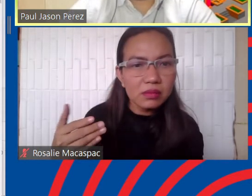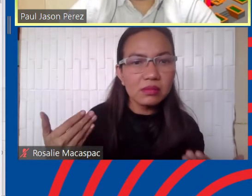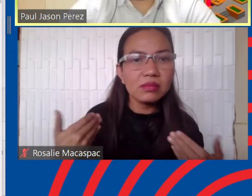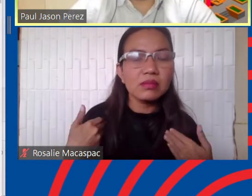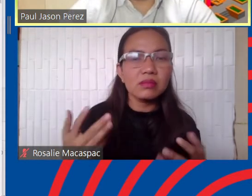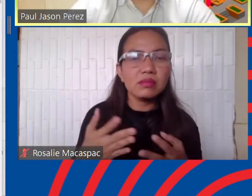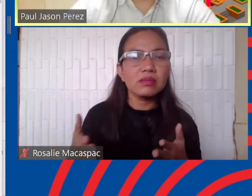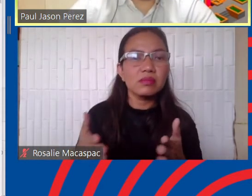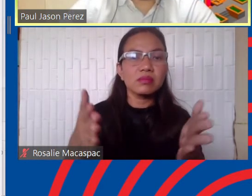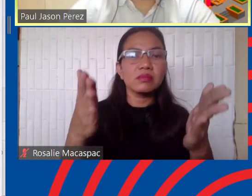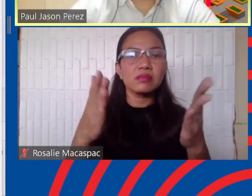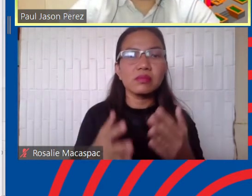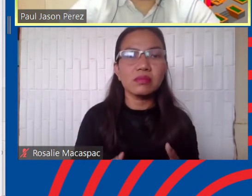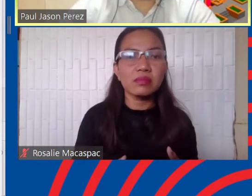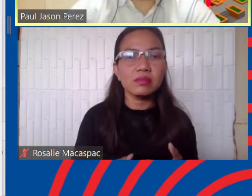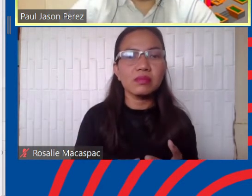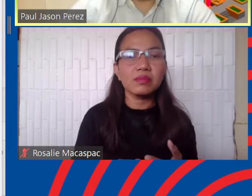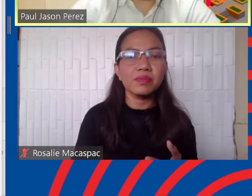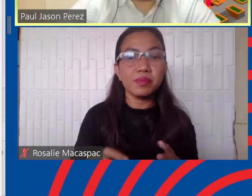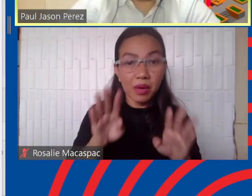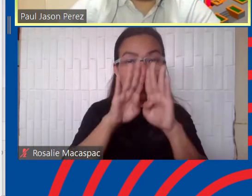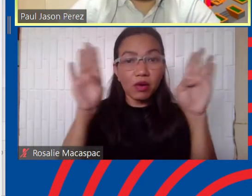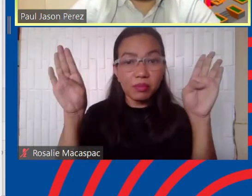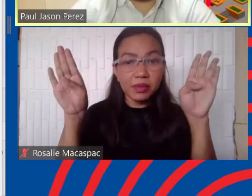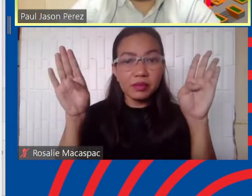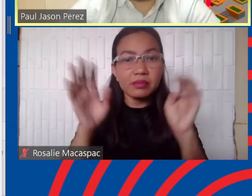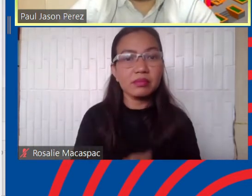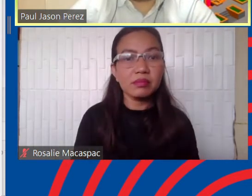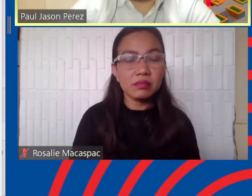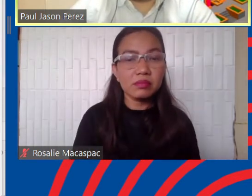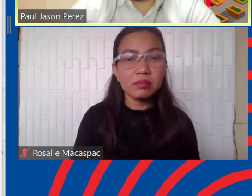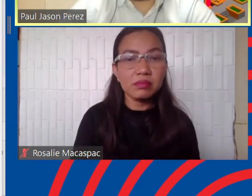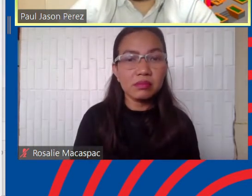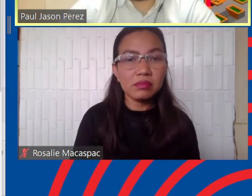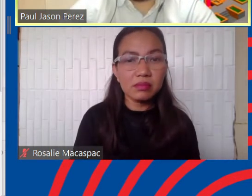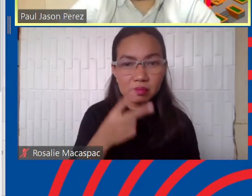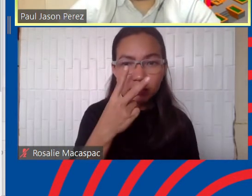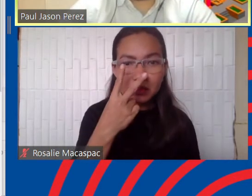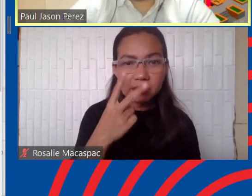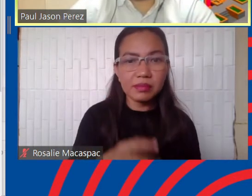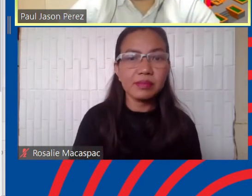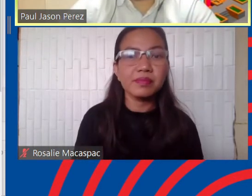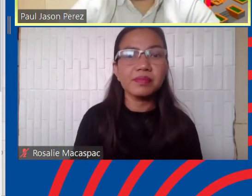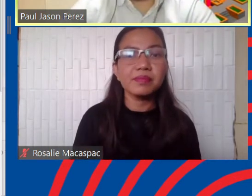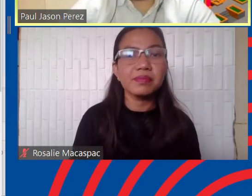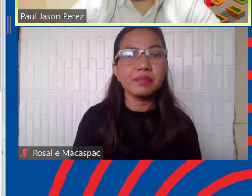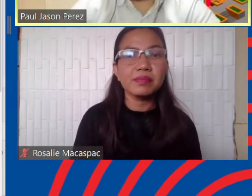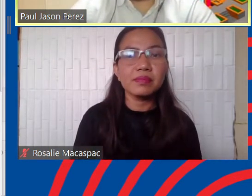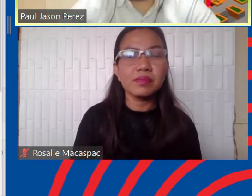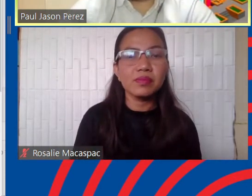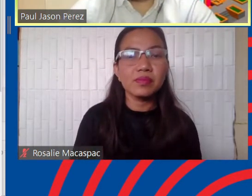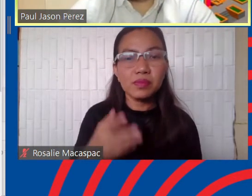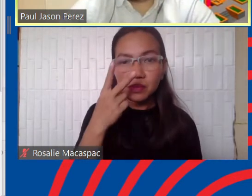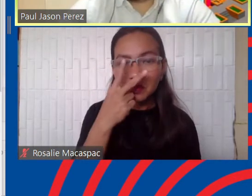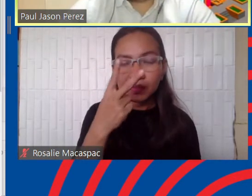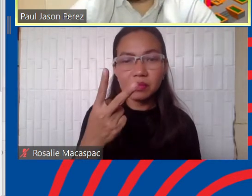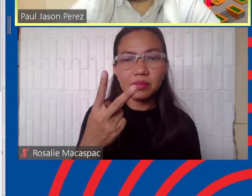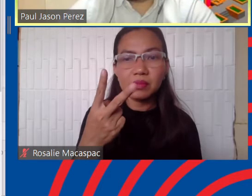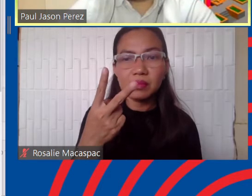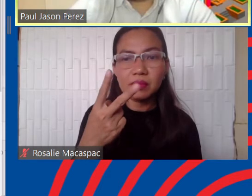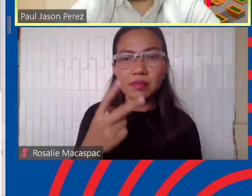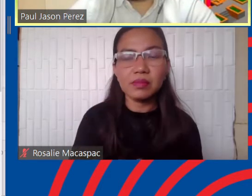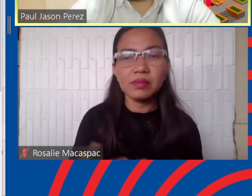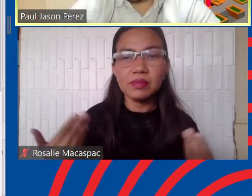way to cite these uh, these works. Ito. So as you can see here,